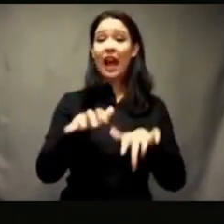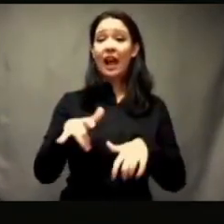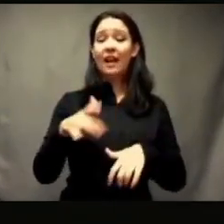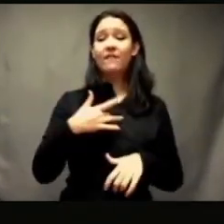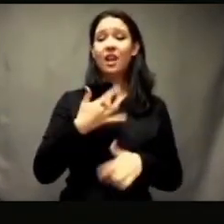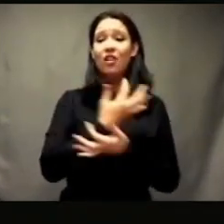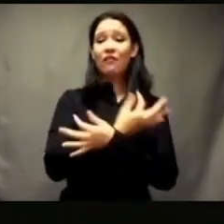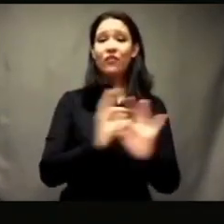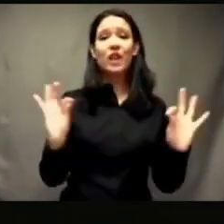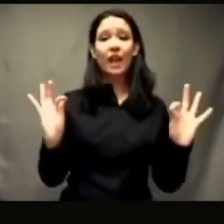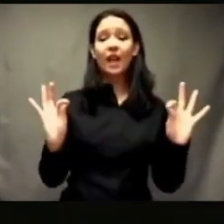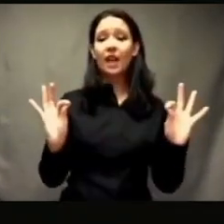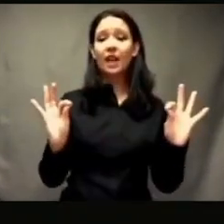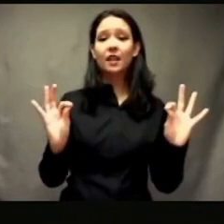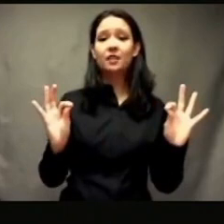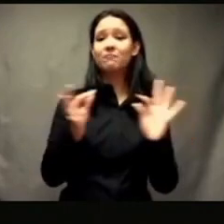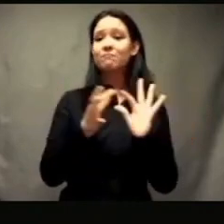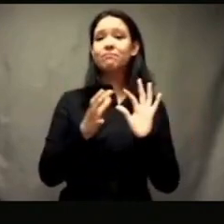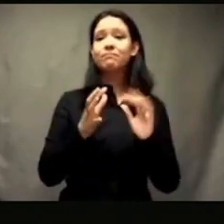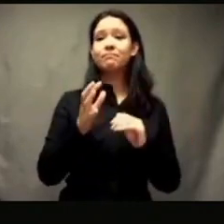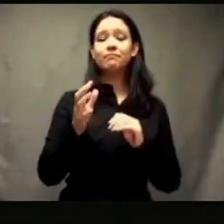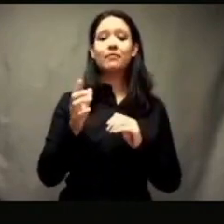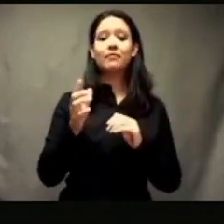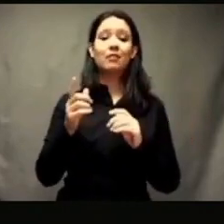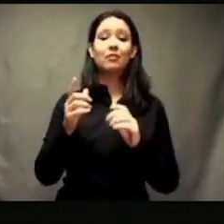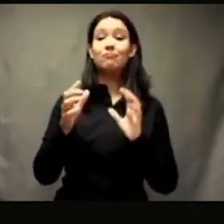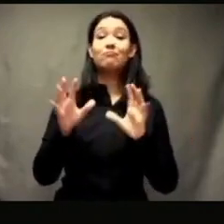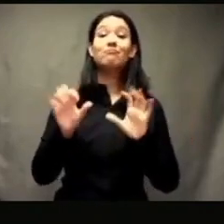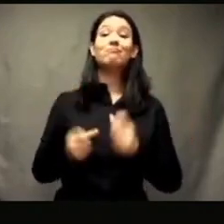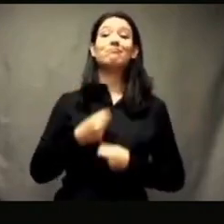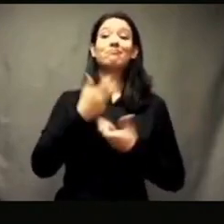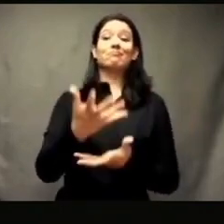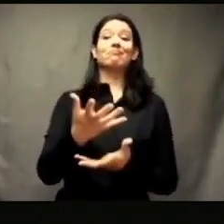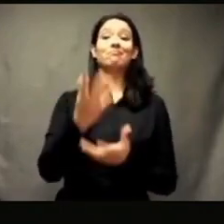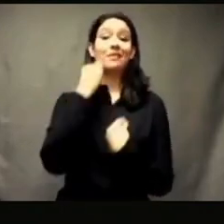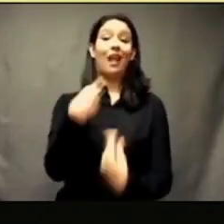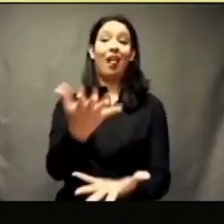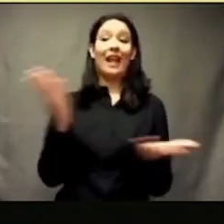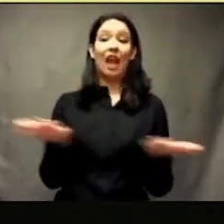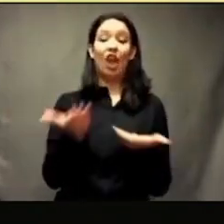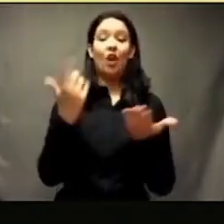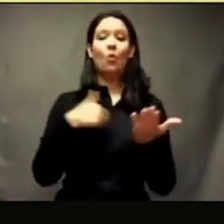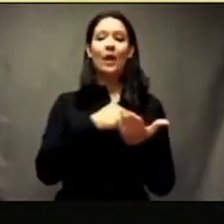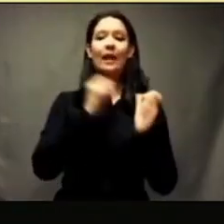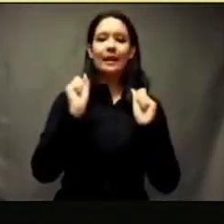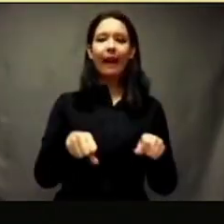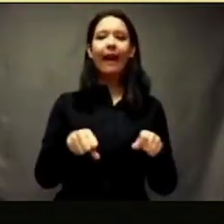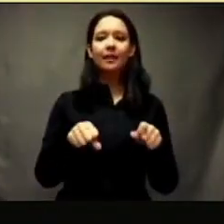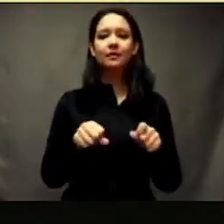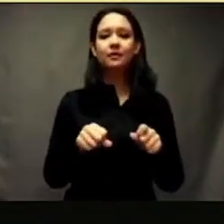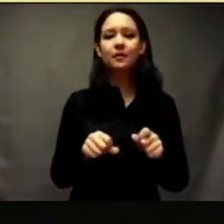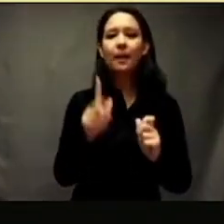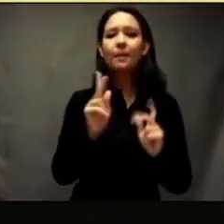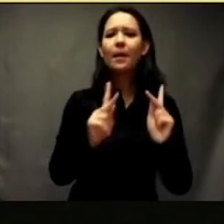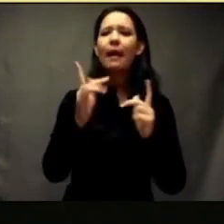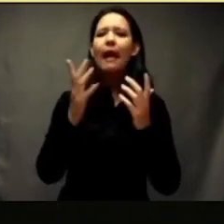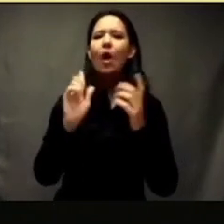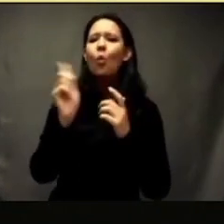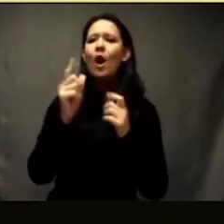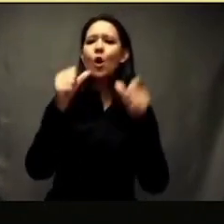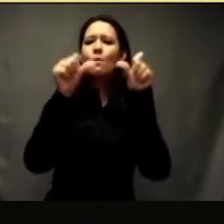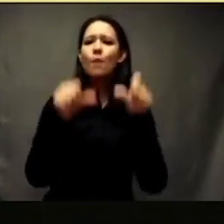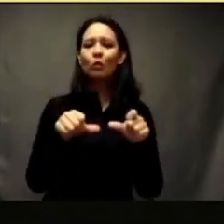free to say it here and we can talk about it, or if there's anything else. I know people are asking, we're going to post the projects